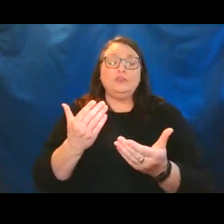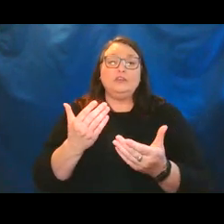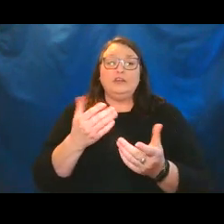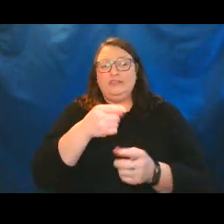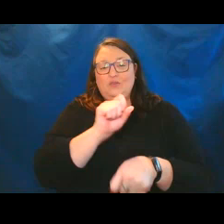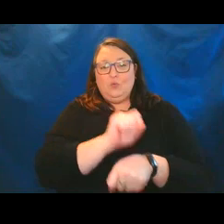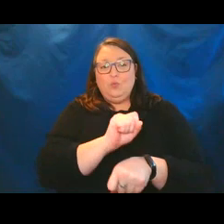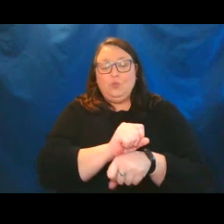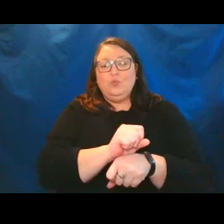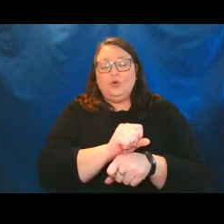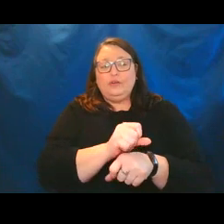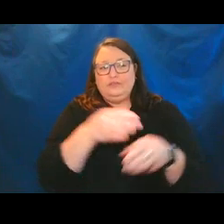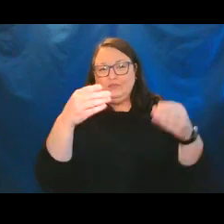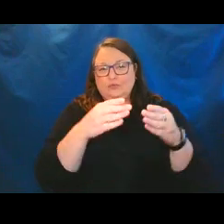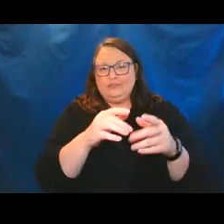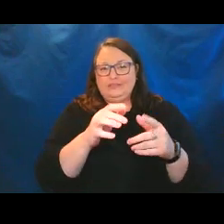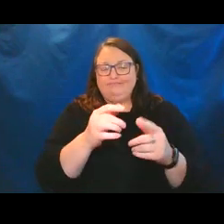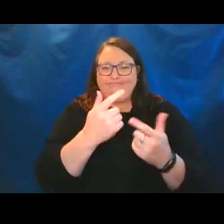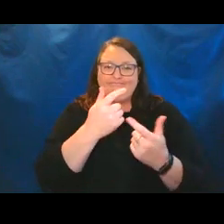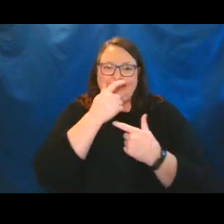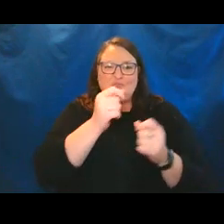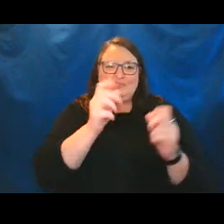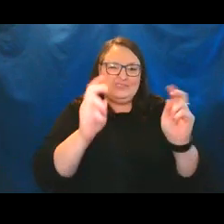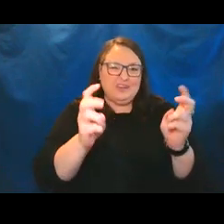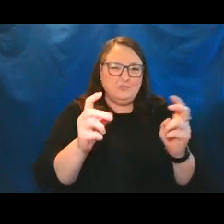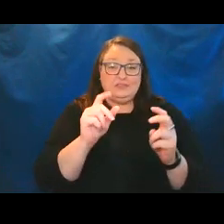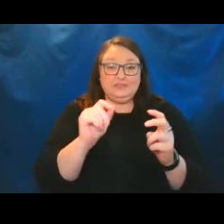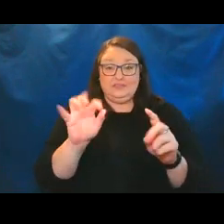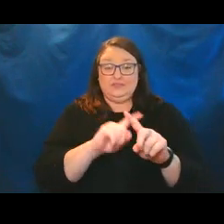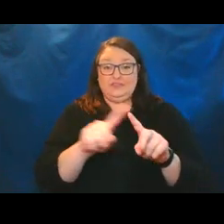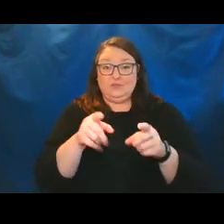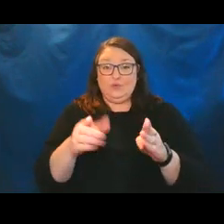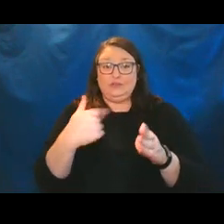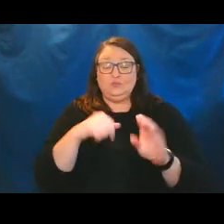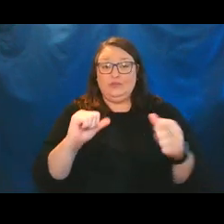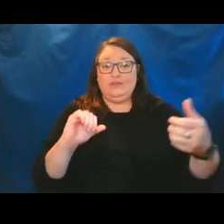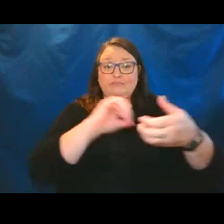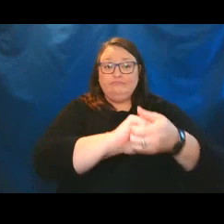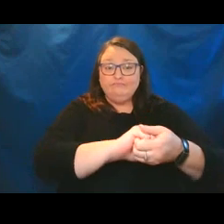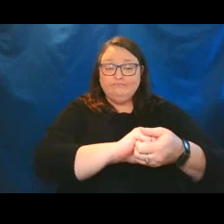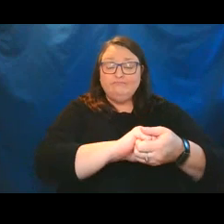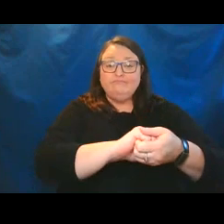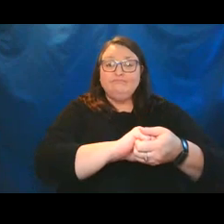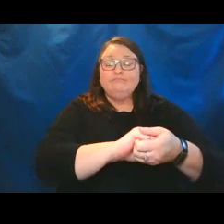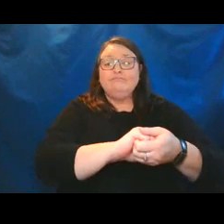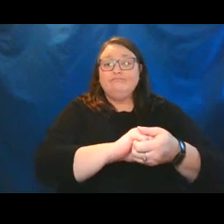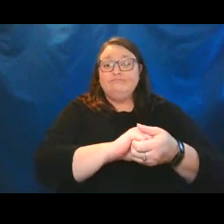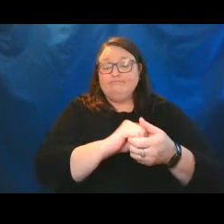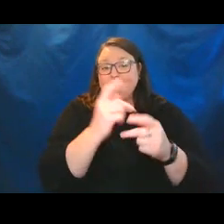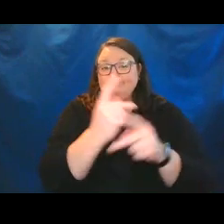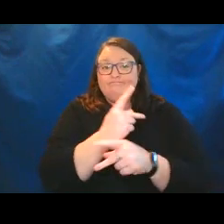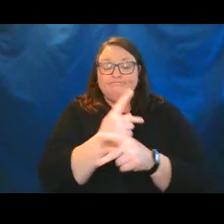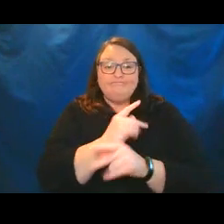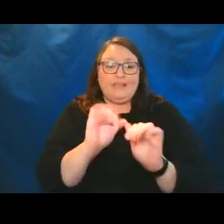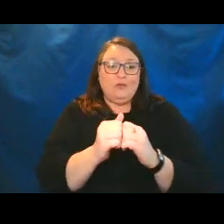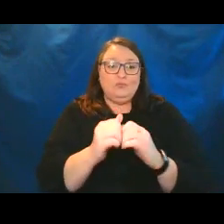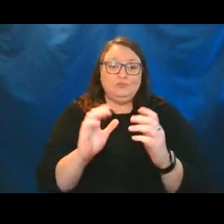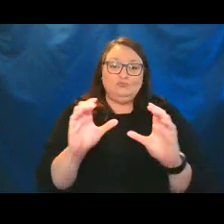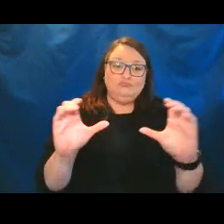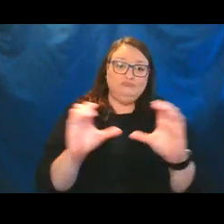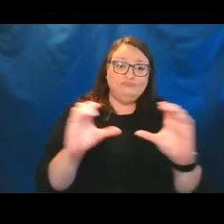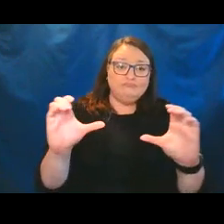interesting topics as well. So if there's ways that we can collaborate and come up with certifications, for sure, that